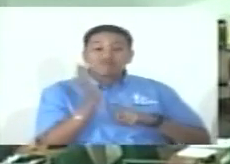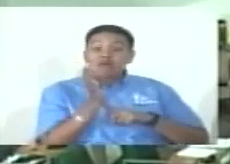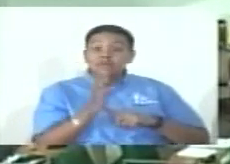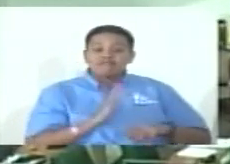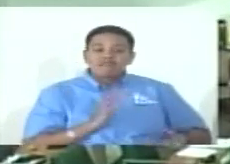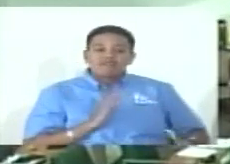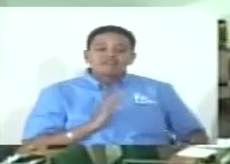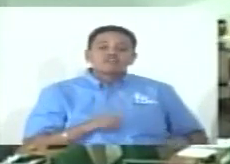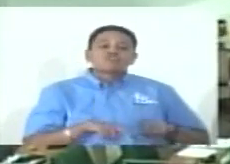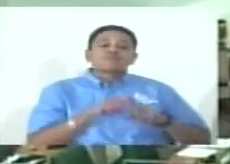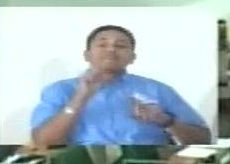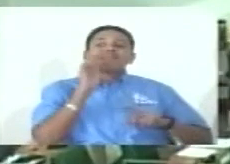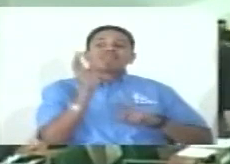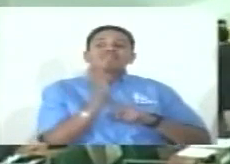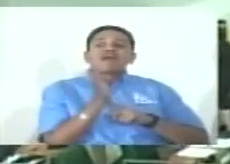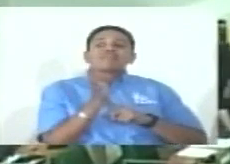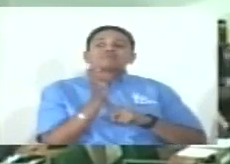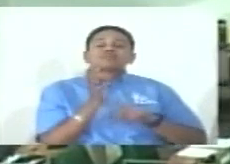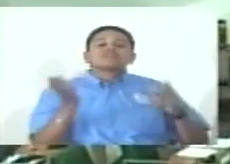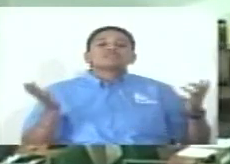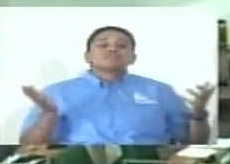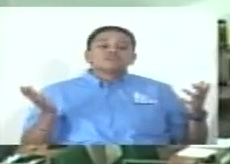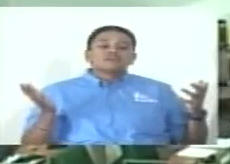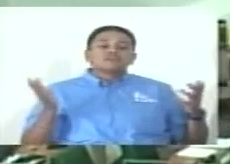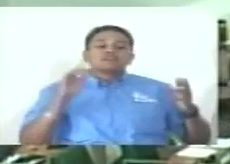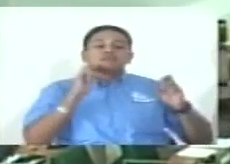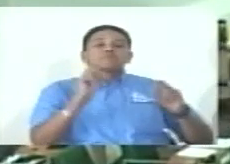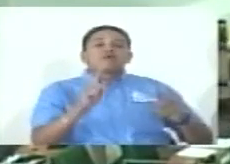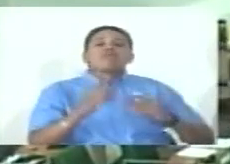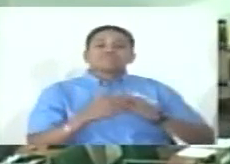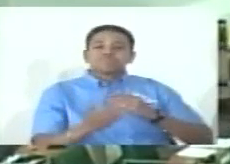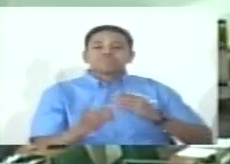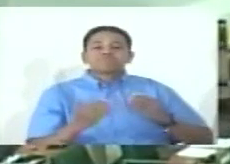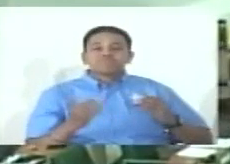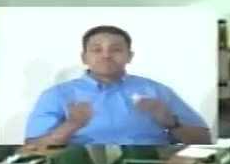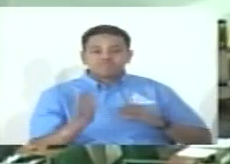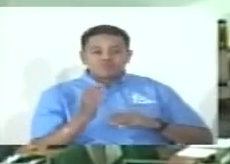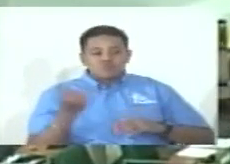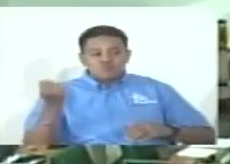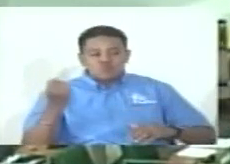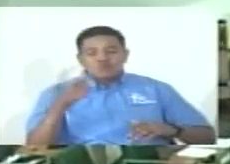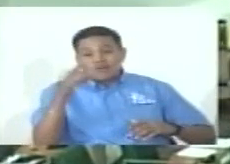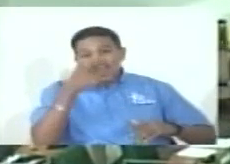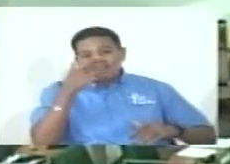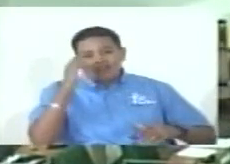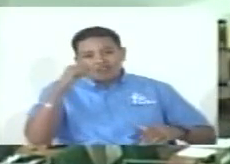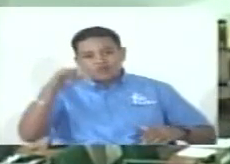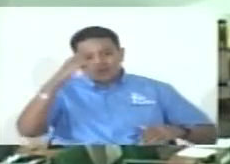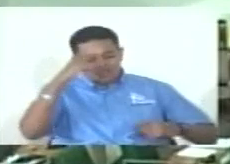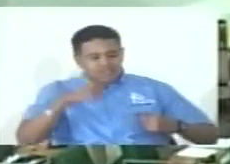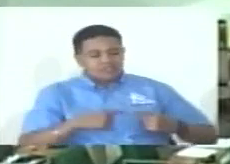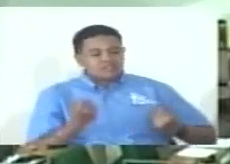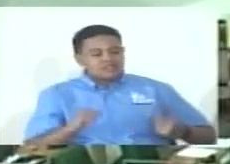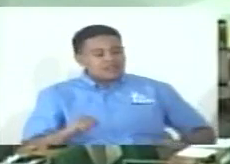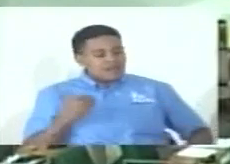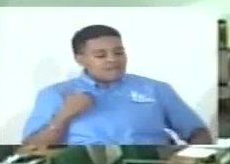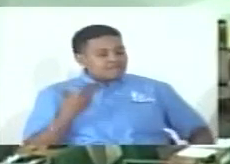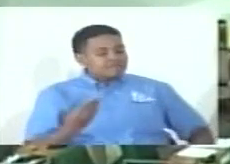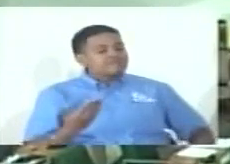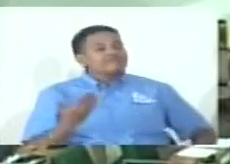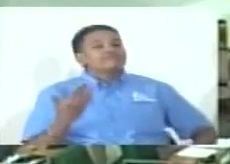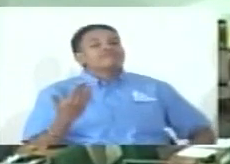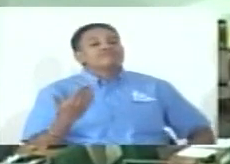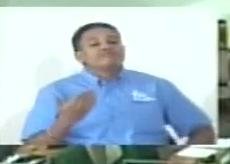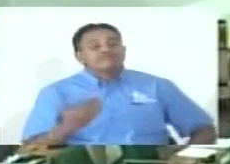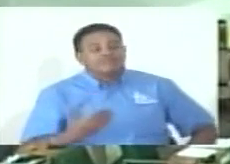For 5 minutes and resume right afterwards. Those in favor? Eyes have it. No, there was